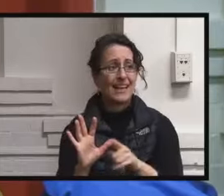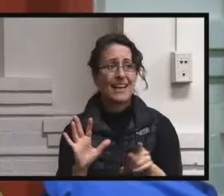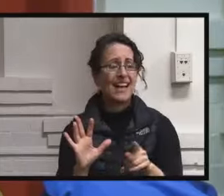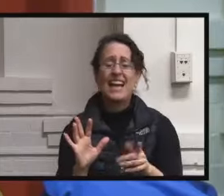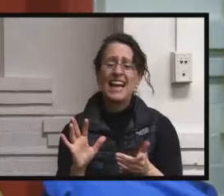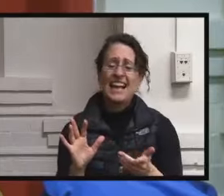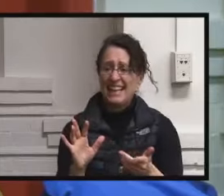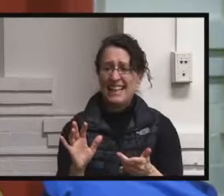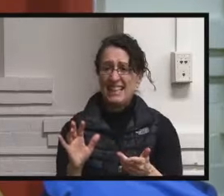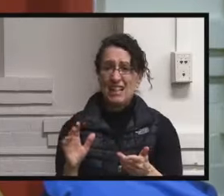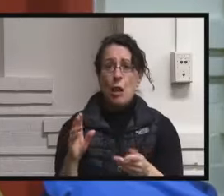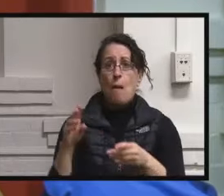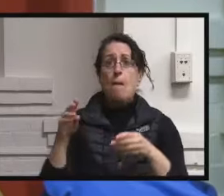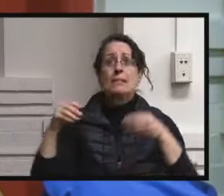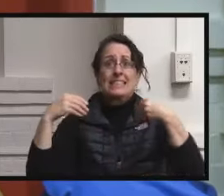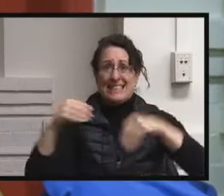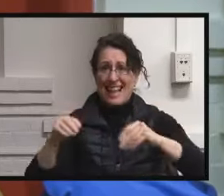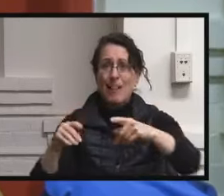is not very profitable.